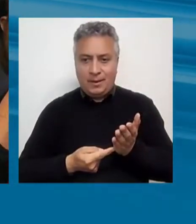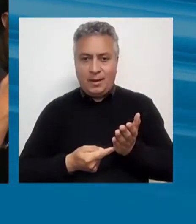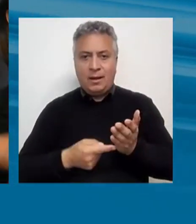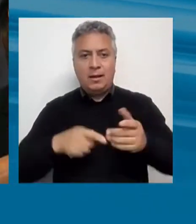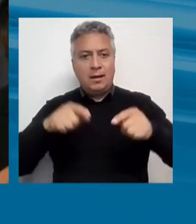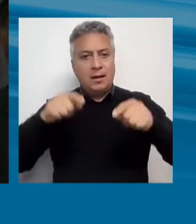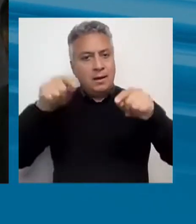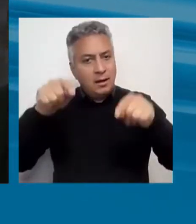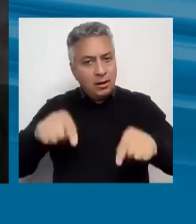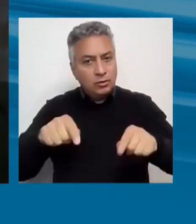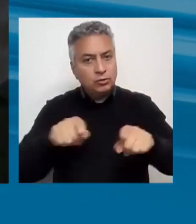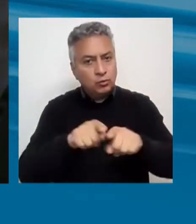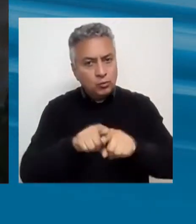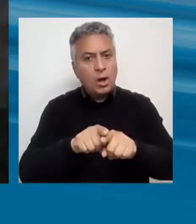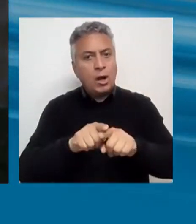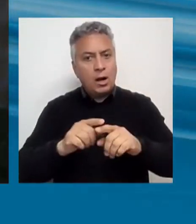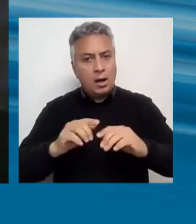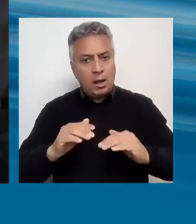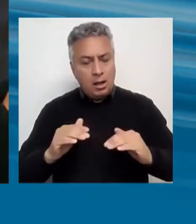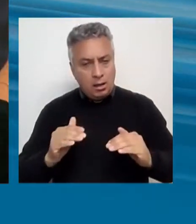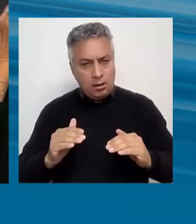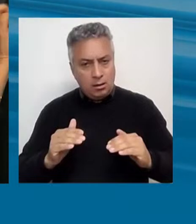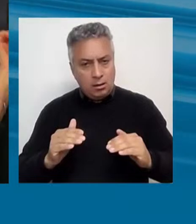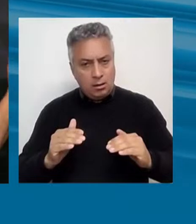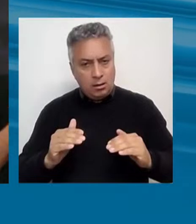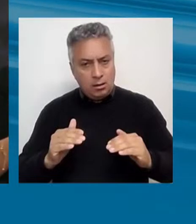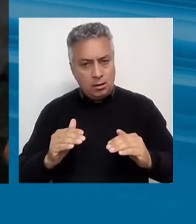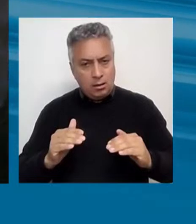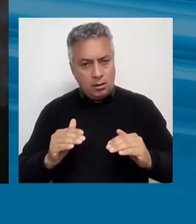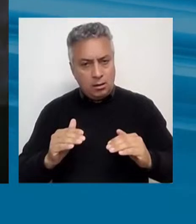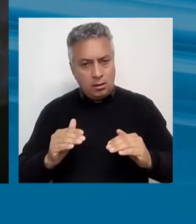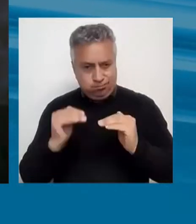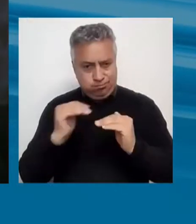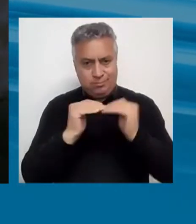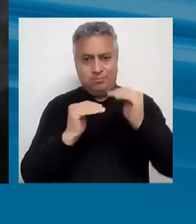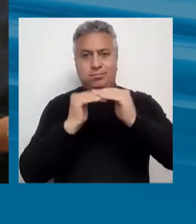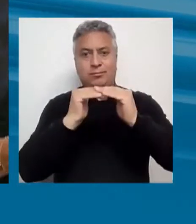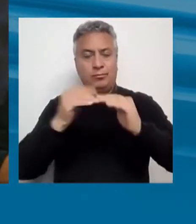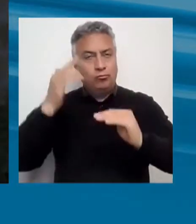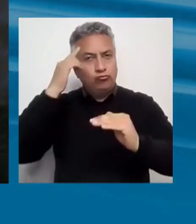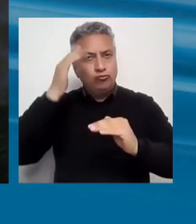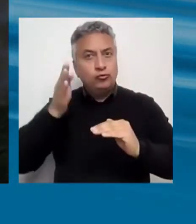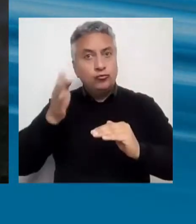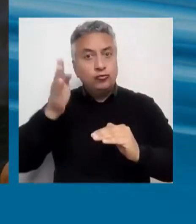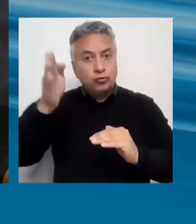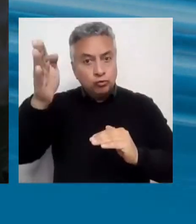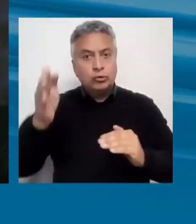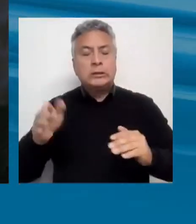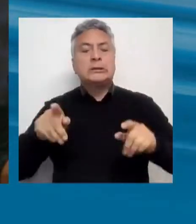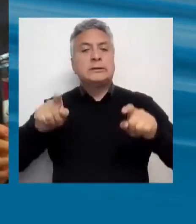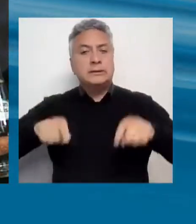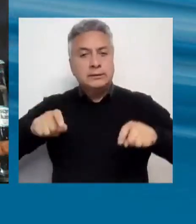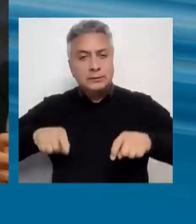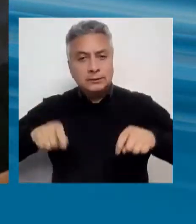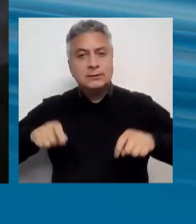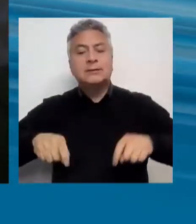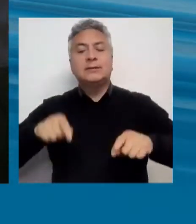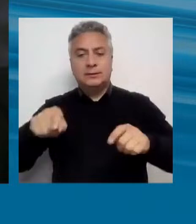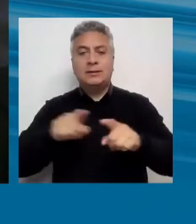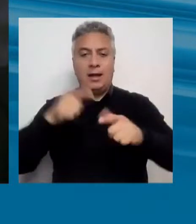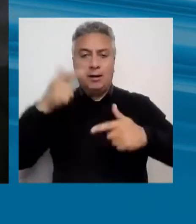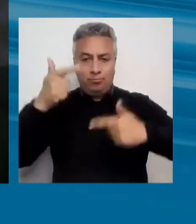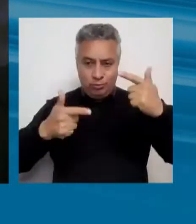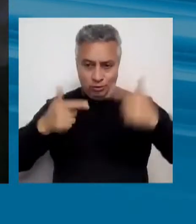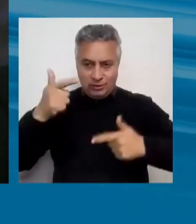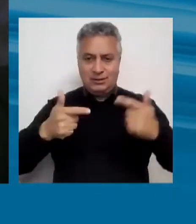that building a more productive future that is inclusive and sustainable requires strategies and policies that